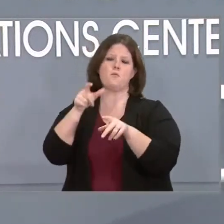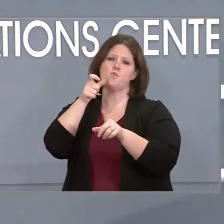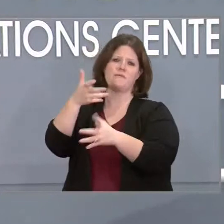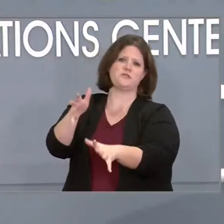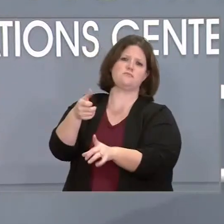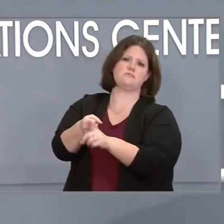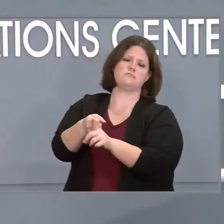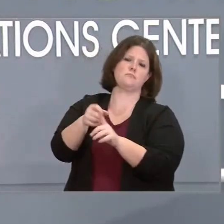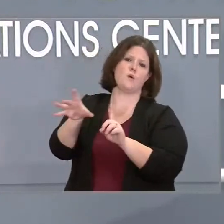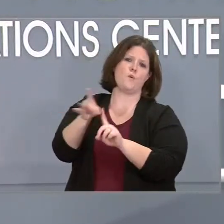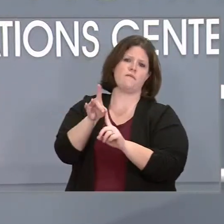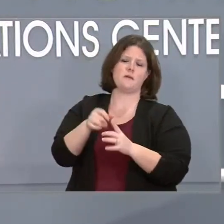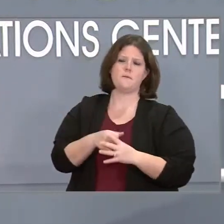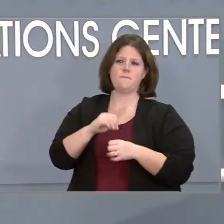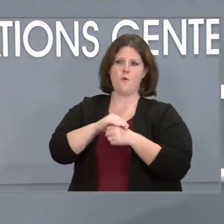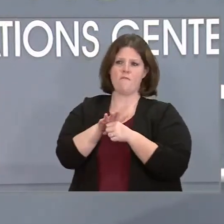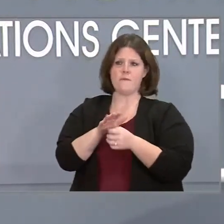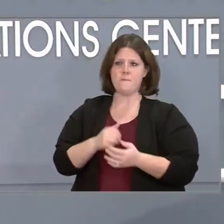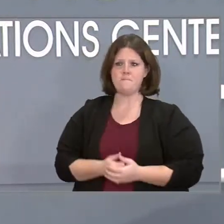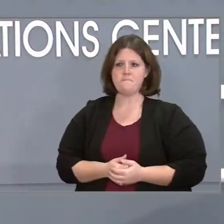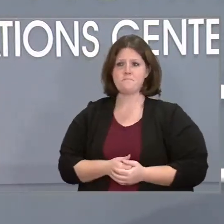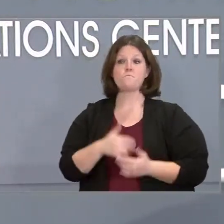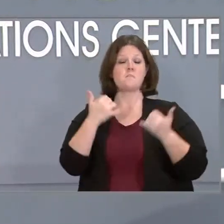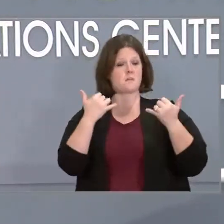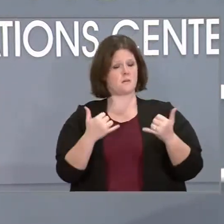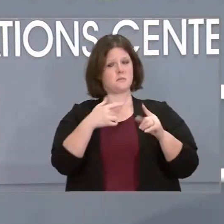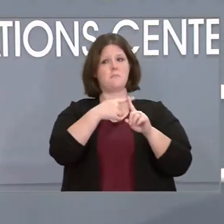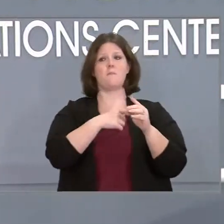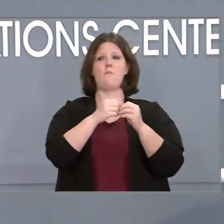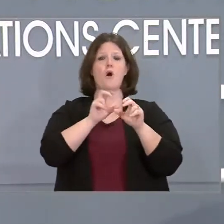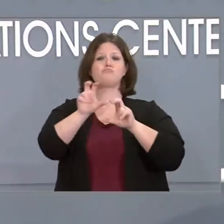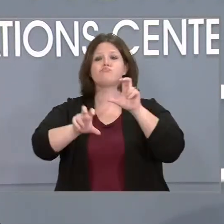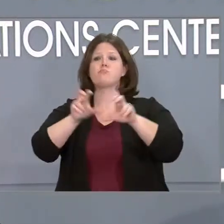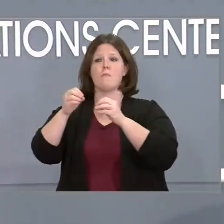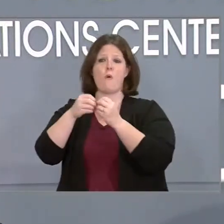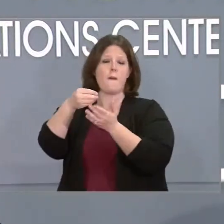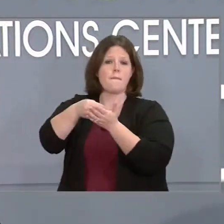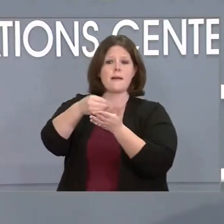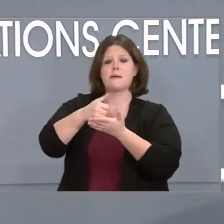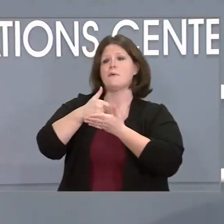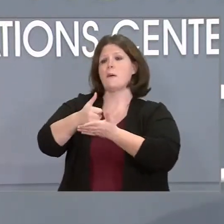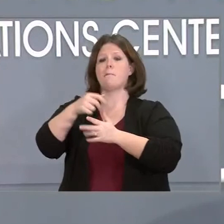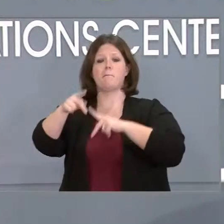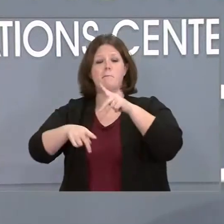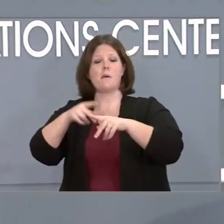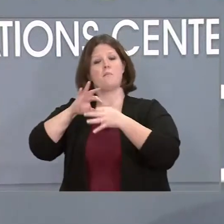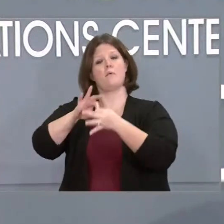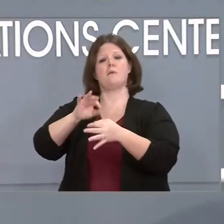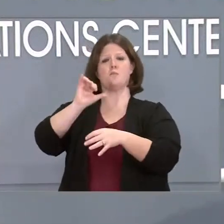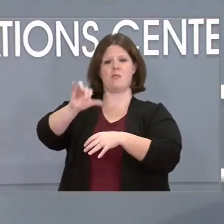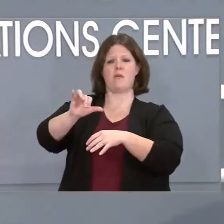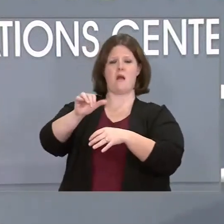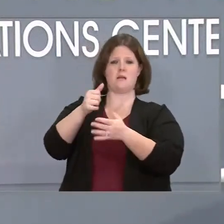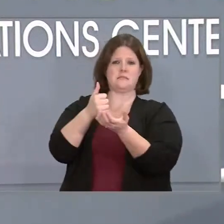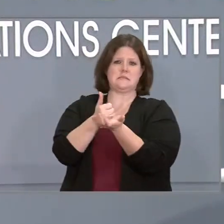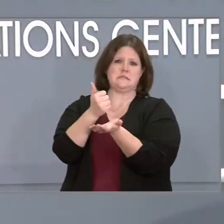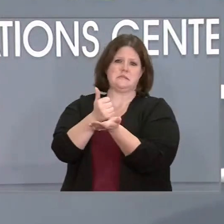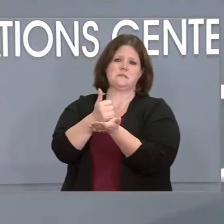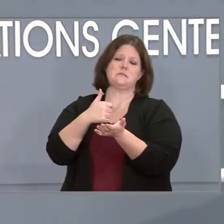number of households served, with more money going out the door every day. And I encourage those who need help to